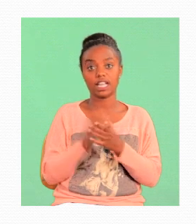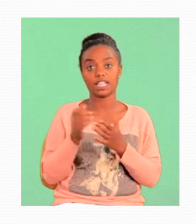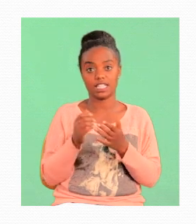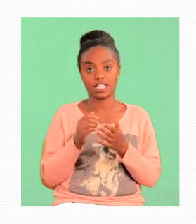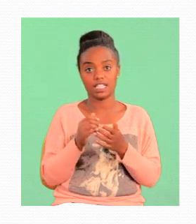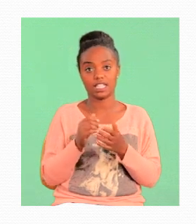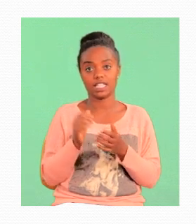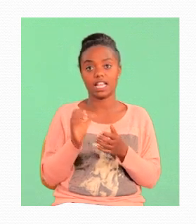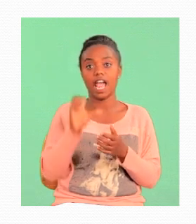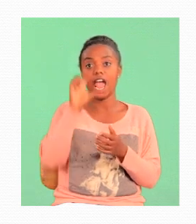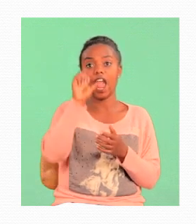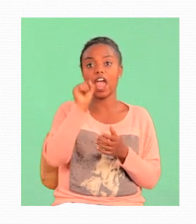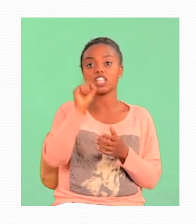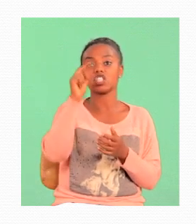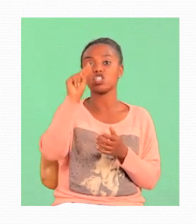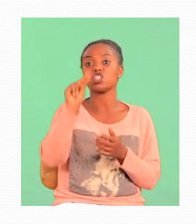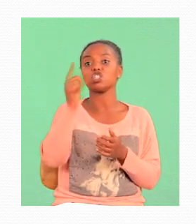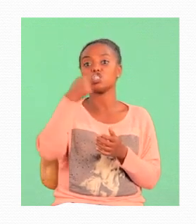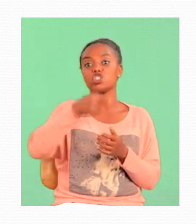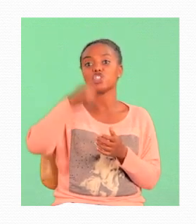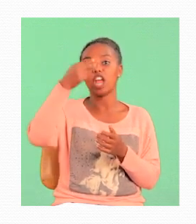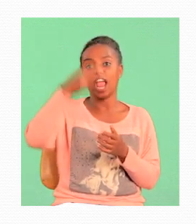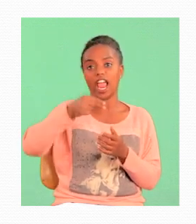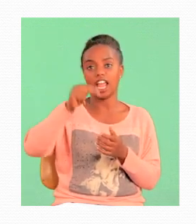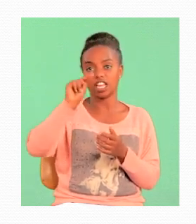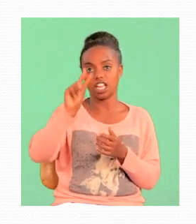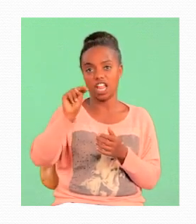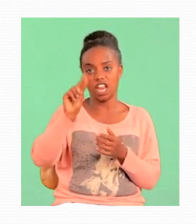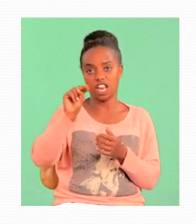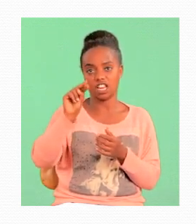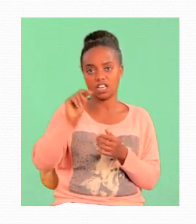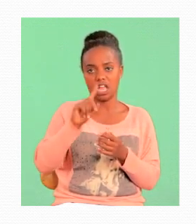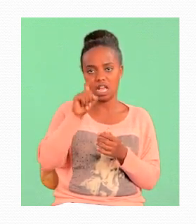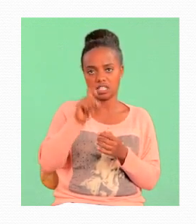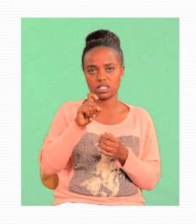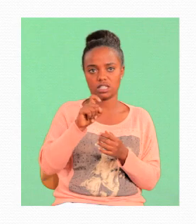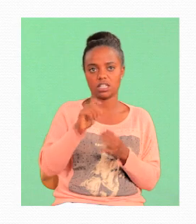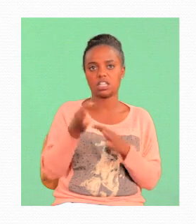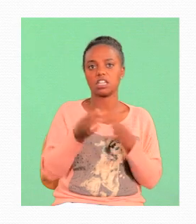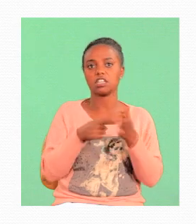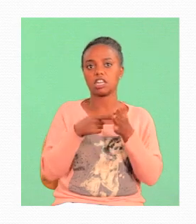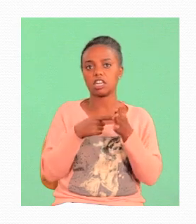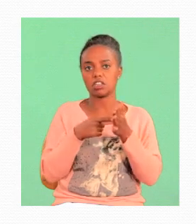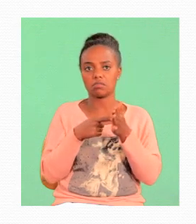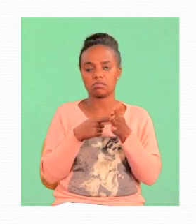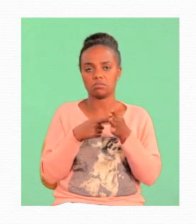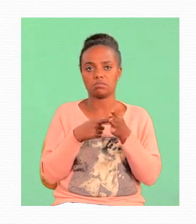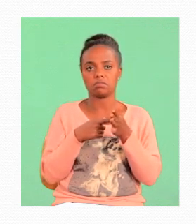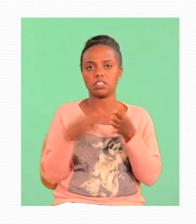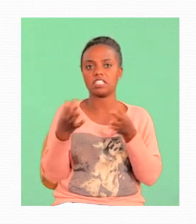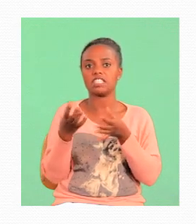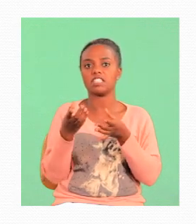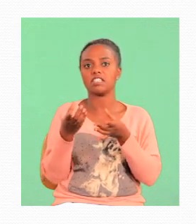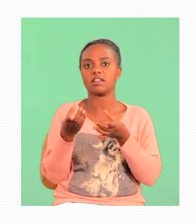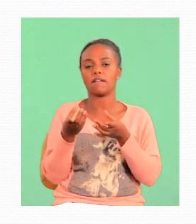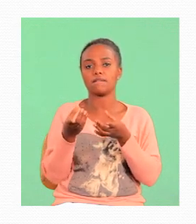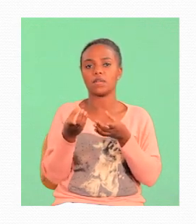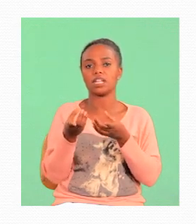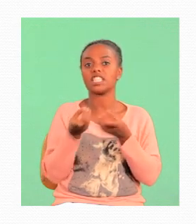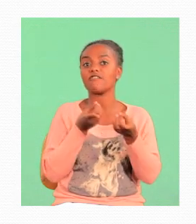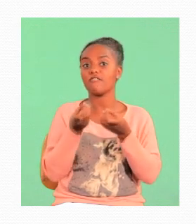as secant x, and it is defined by, this sine function is defined by, simply it